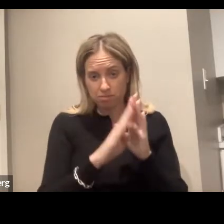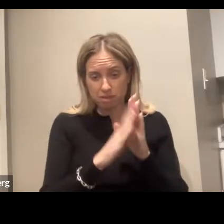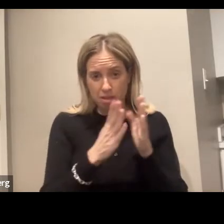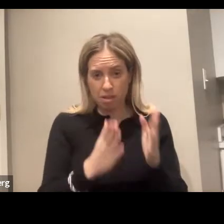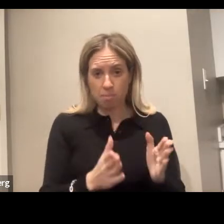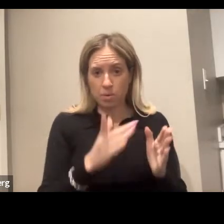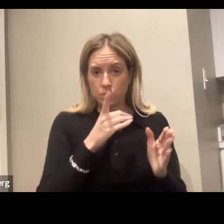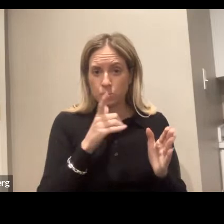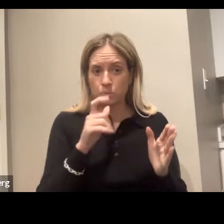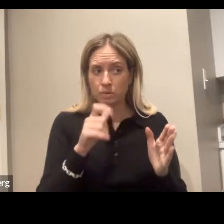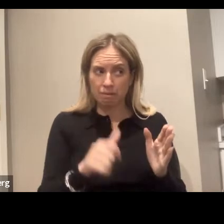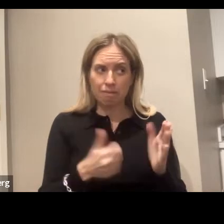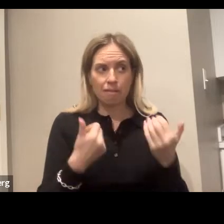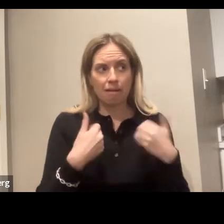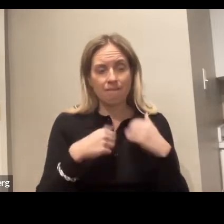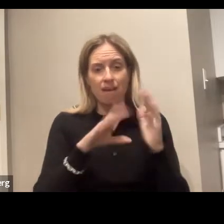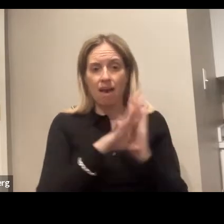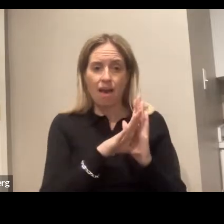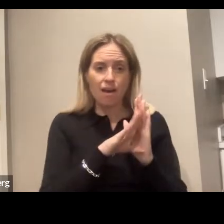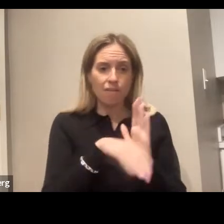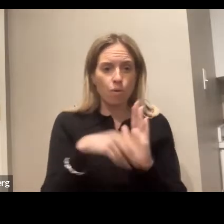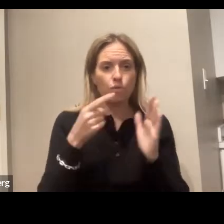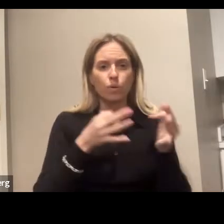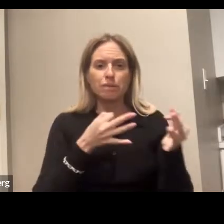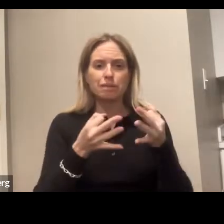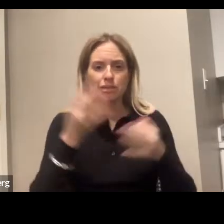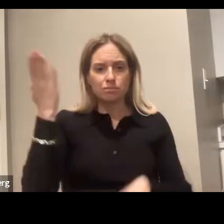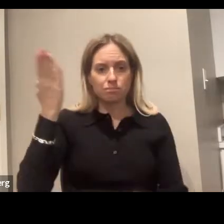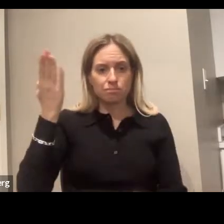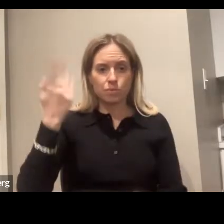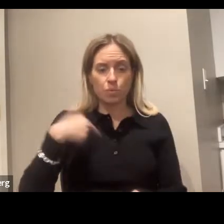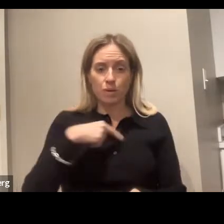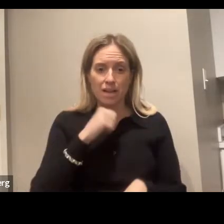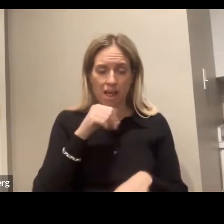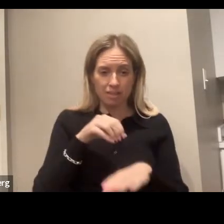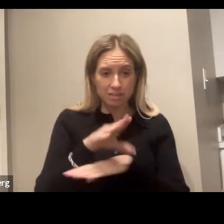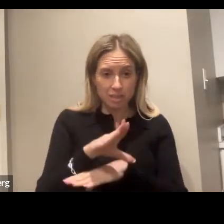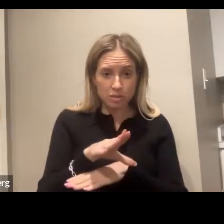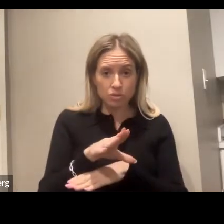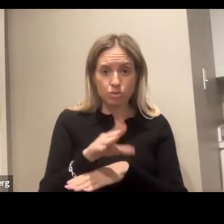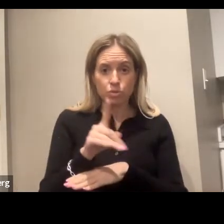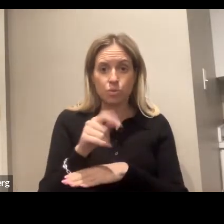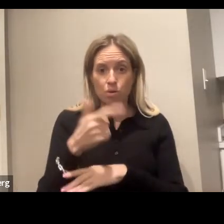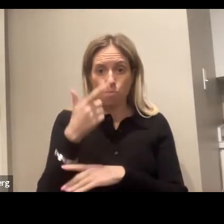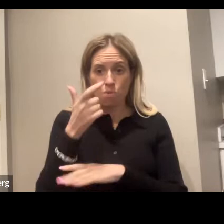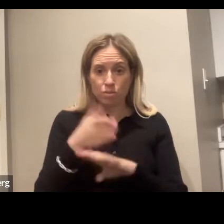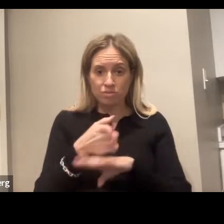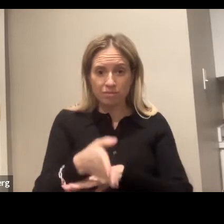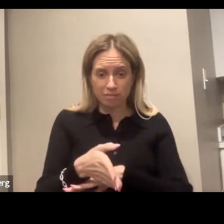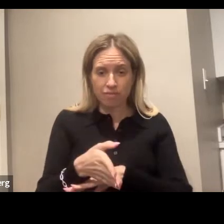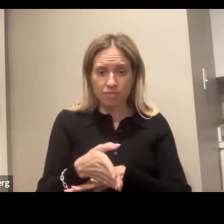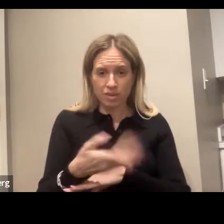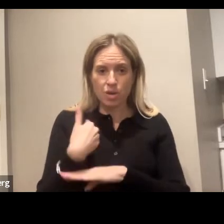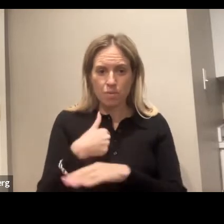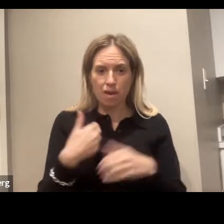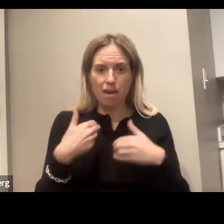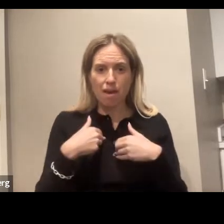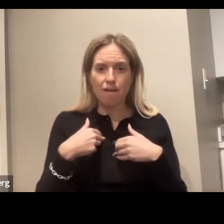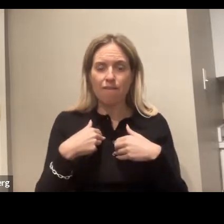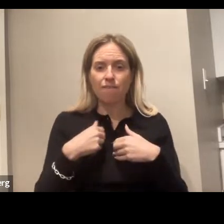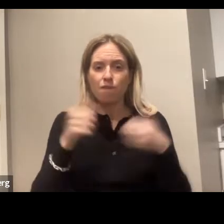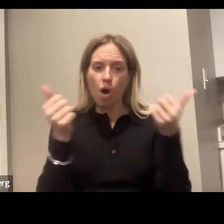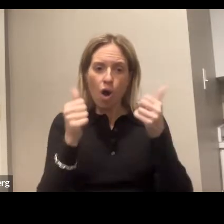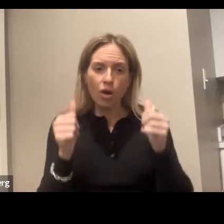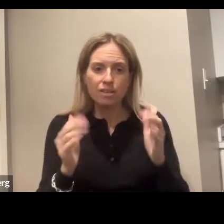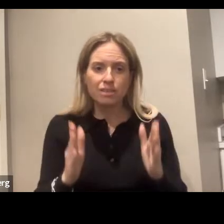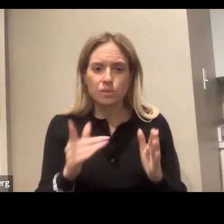can have like half an hour to give detailed presentations, which we then send you links to. You can watch afterwards. And we do have architects in the committee. We kind of dig